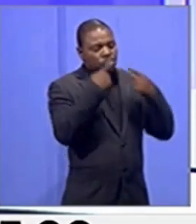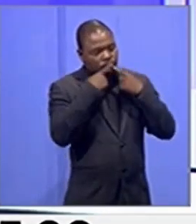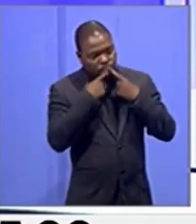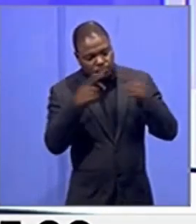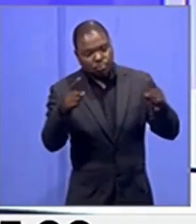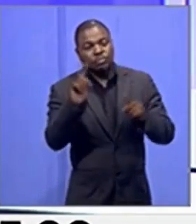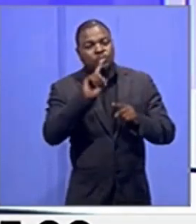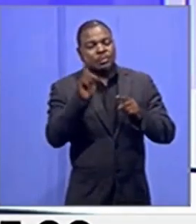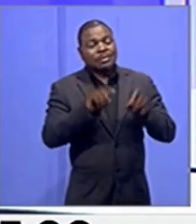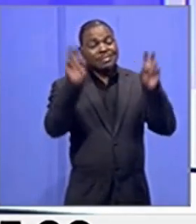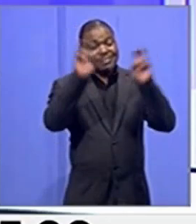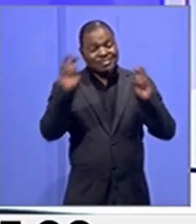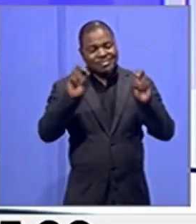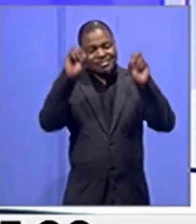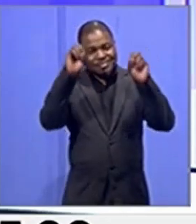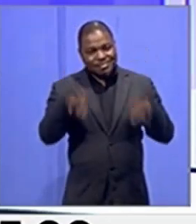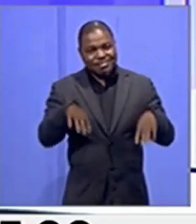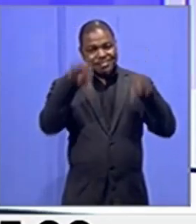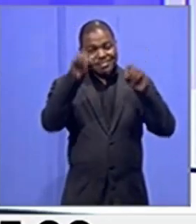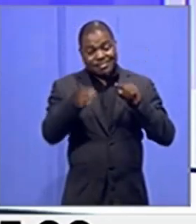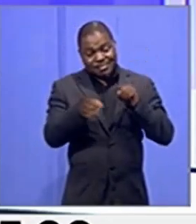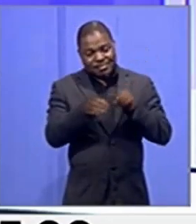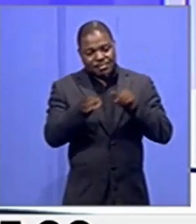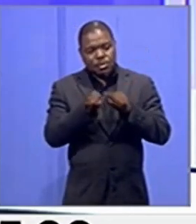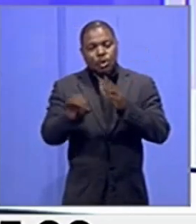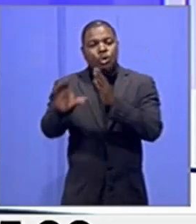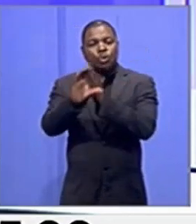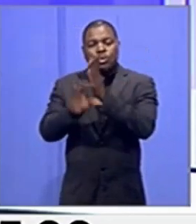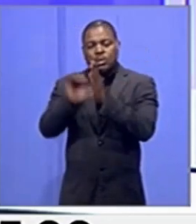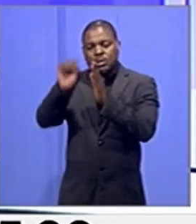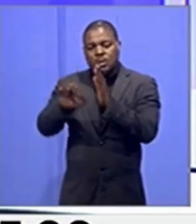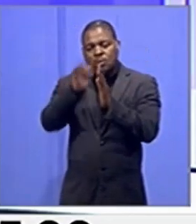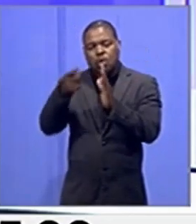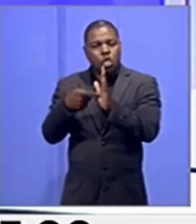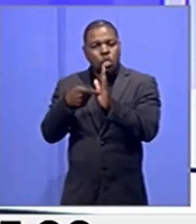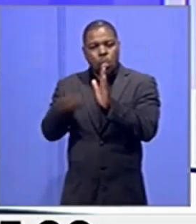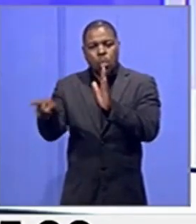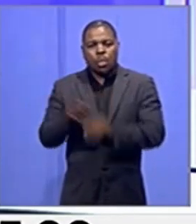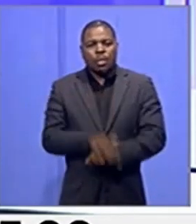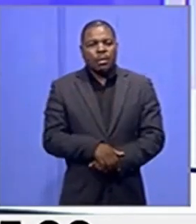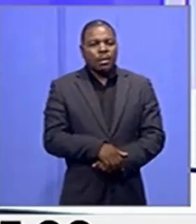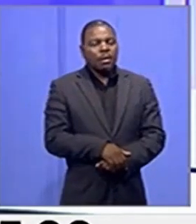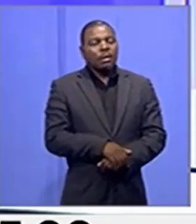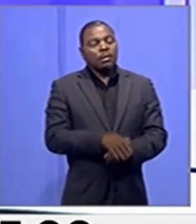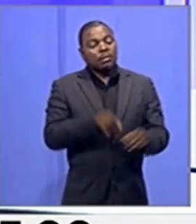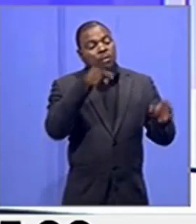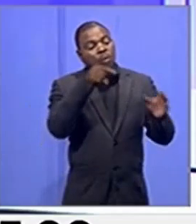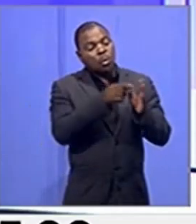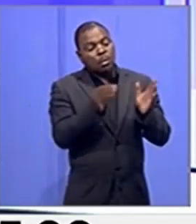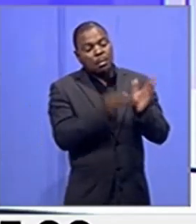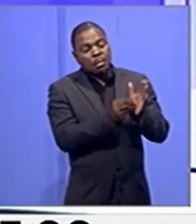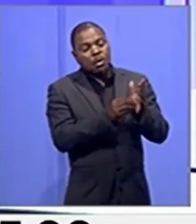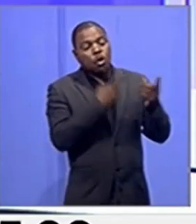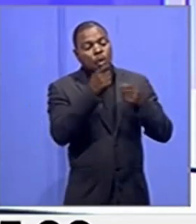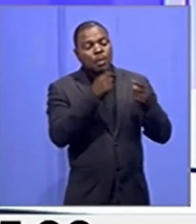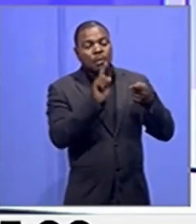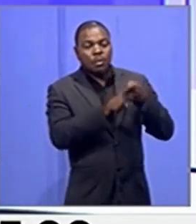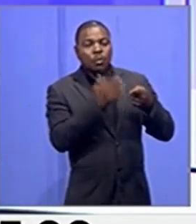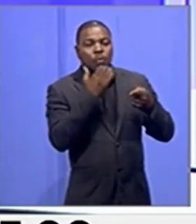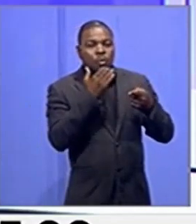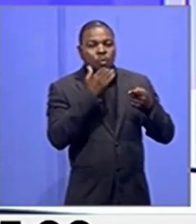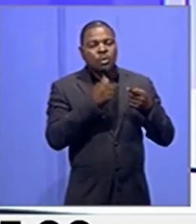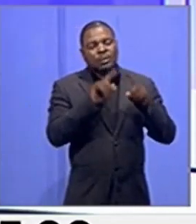reng kgaotšo ya kabo ya motlakase e thulana le molaotheo wa naga. Bao ba swanetšeng go araba molatong o ke dikgoro tša mmušo